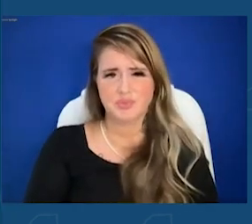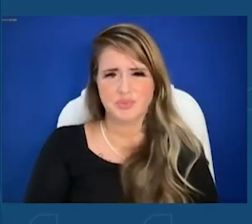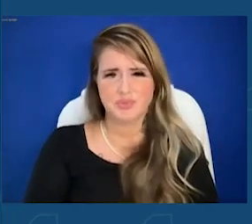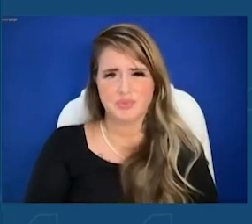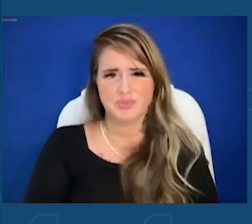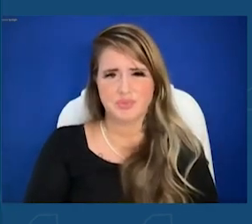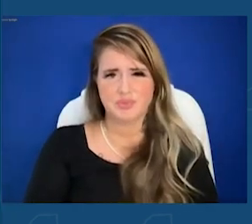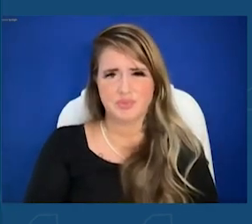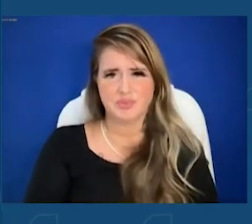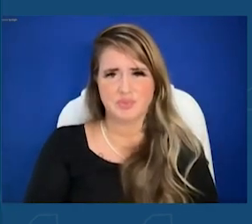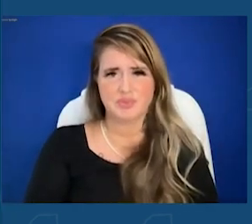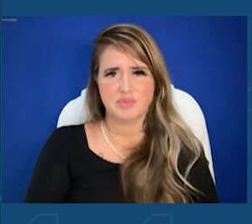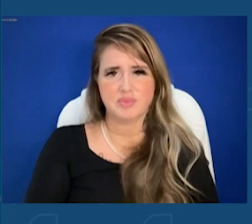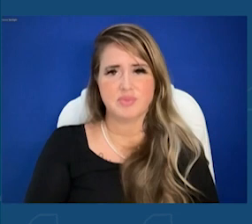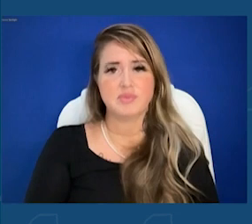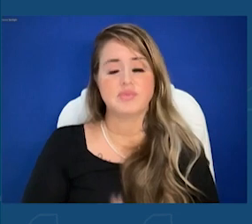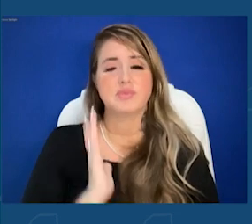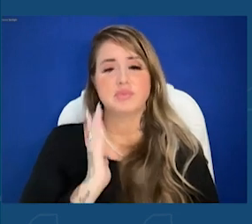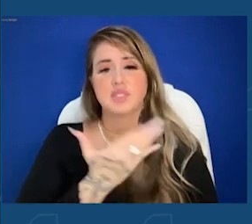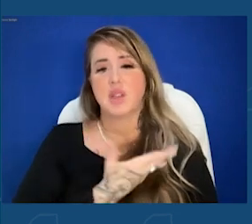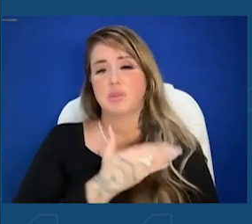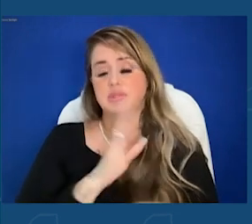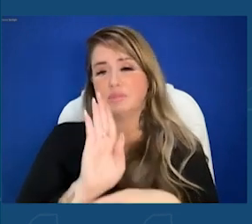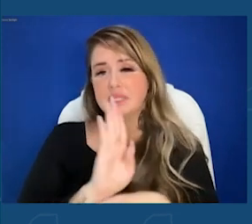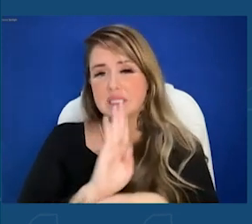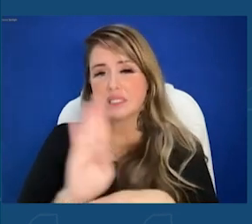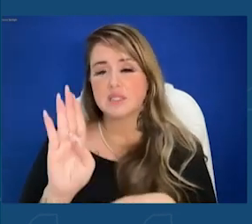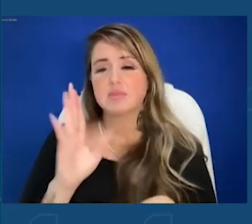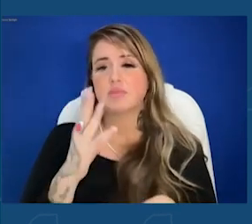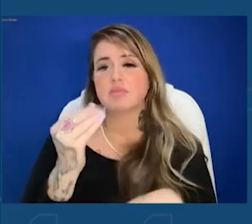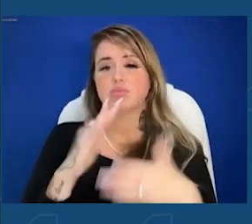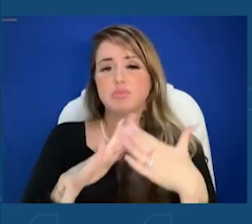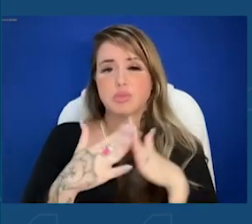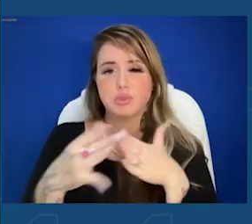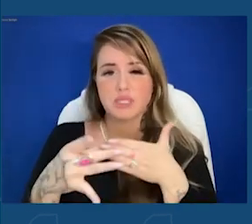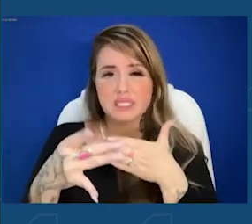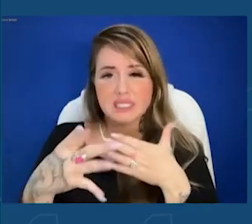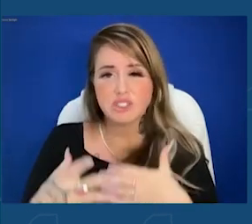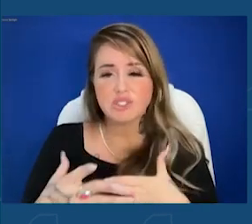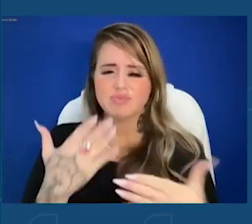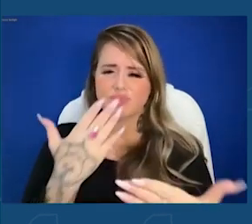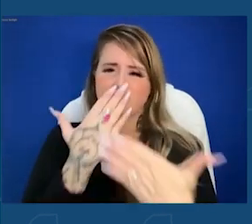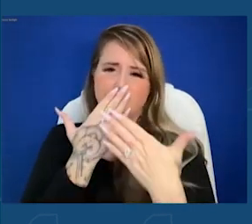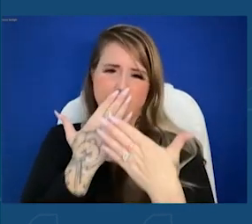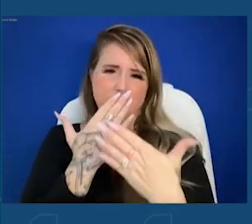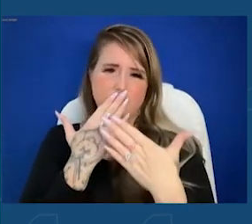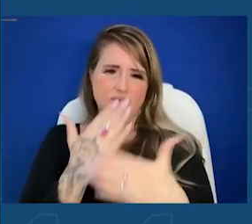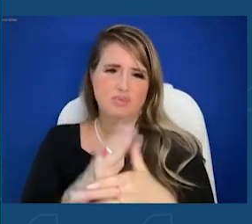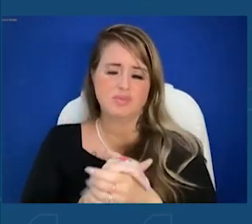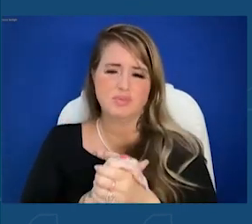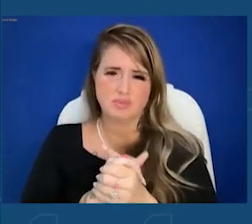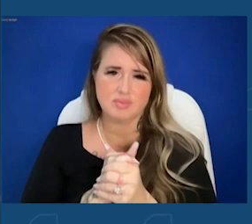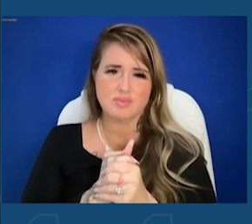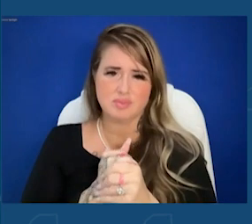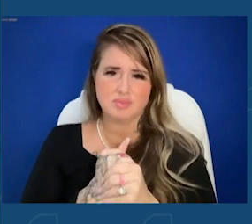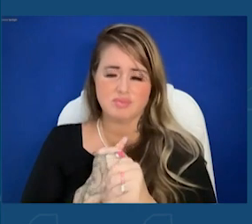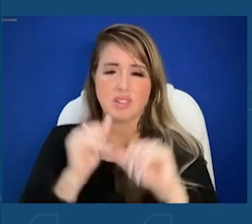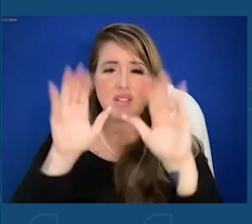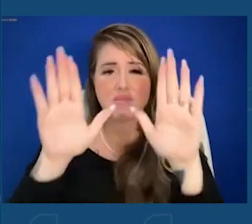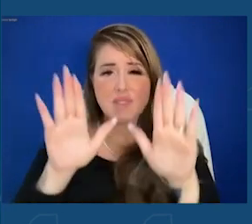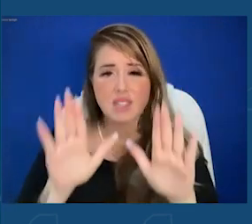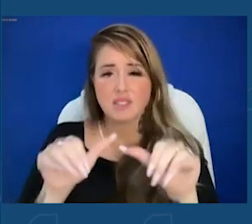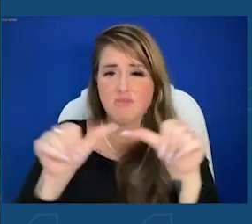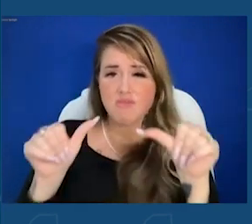Our very promotive business and community leaders, thank you. The terrific architects,